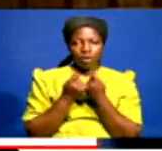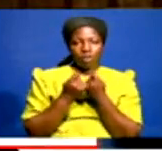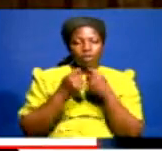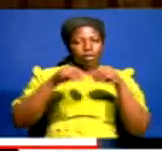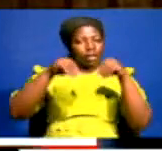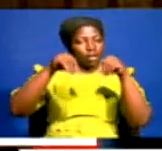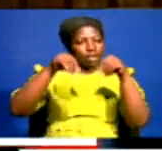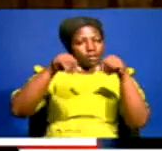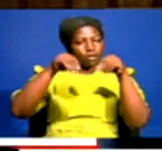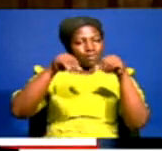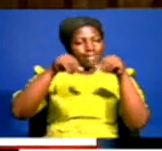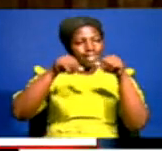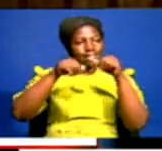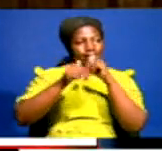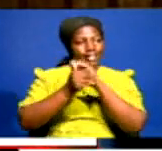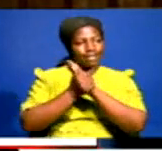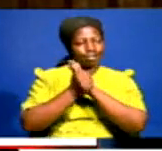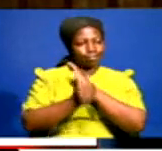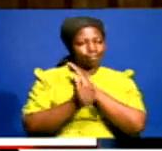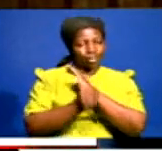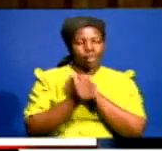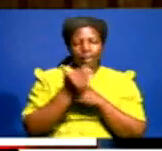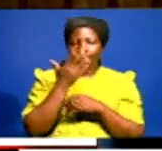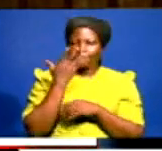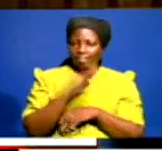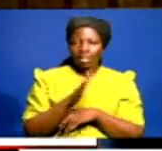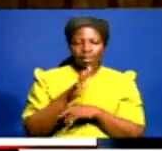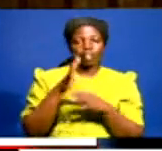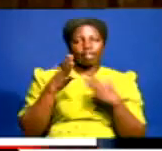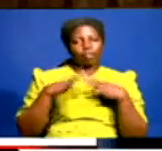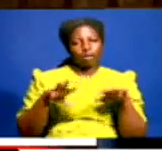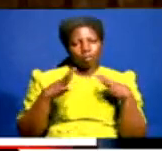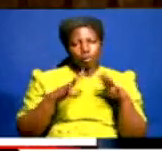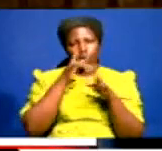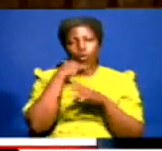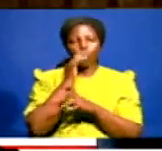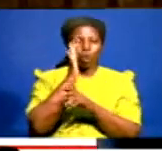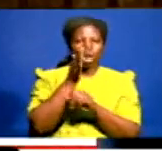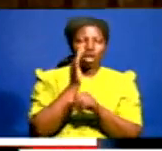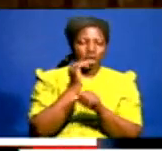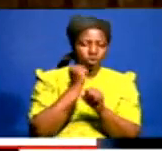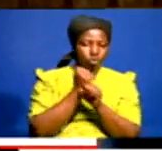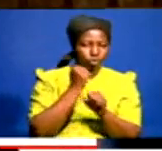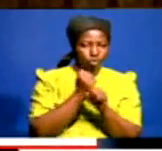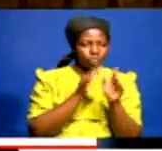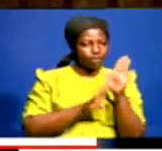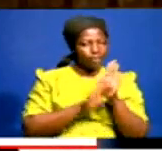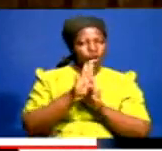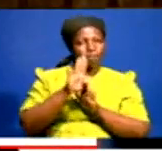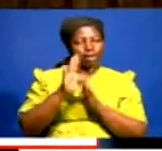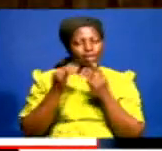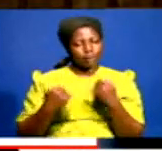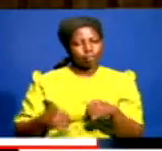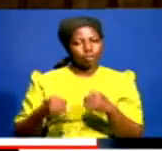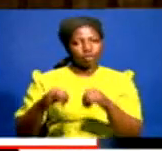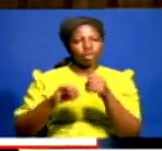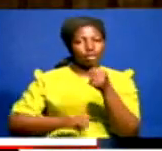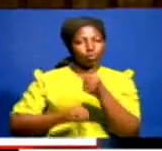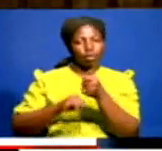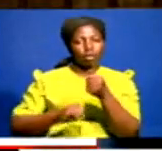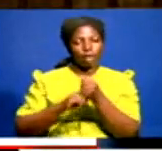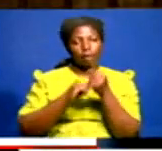people who will play a chief role in the development and implementation of enabling policies and programs in